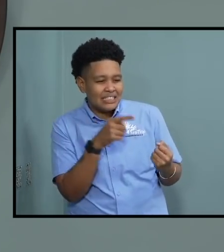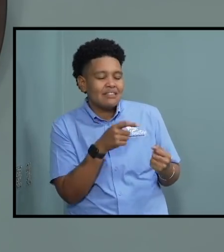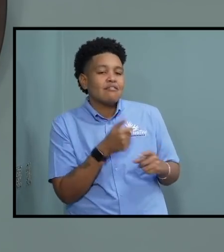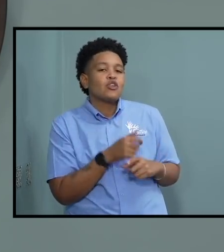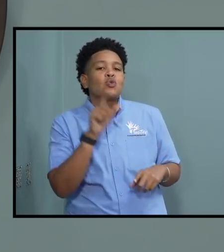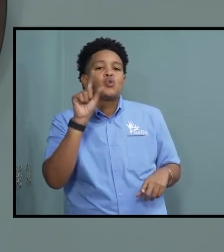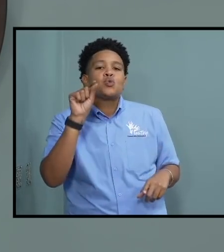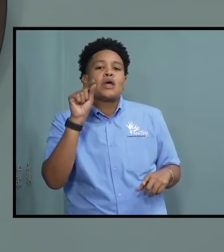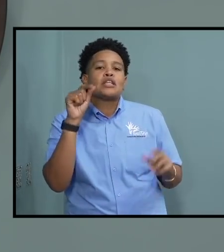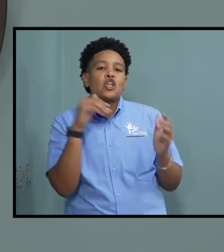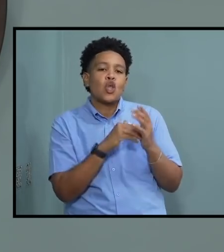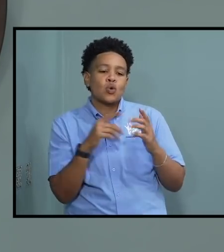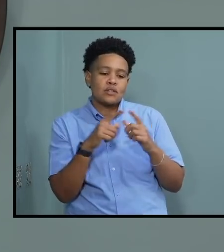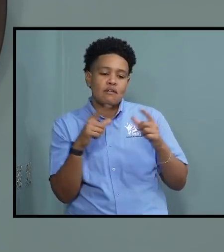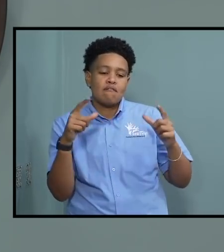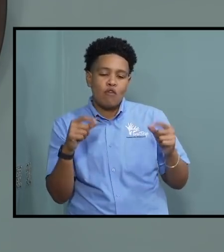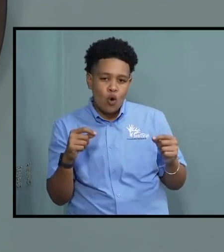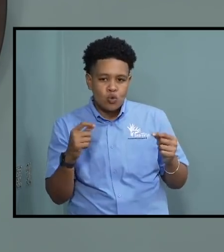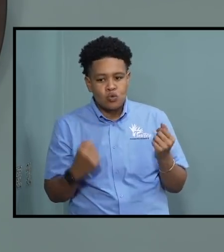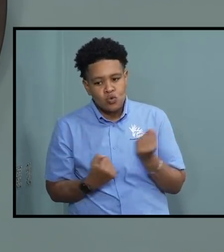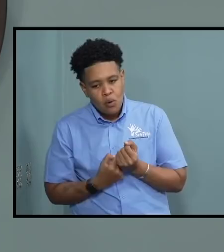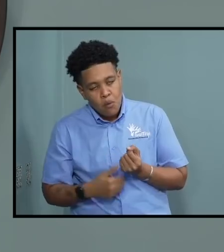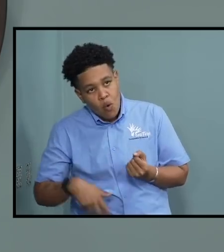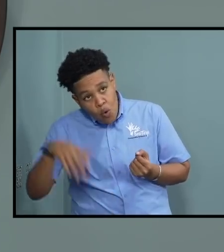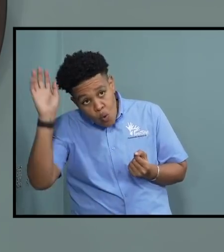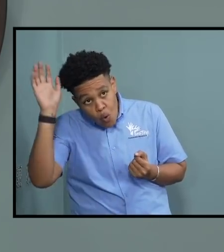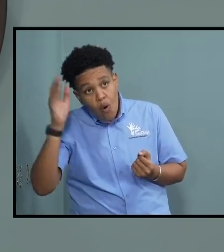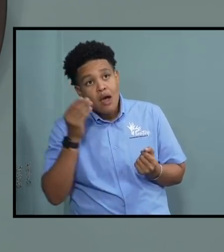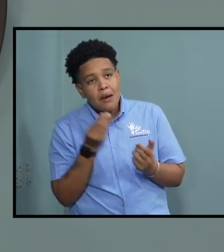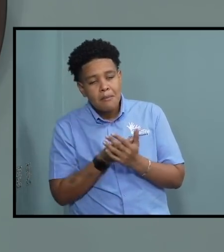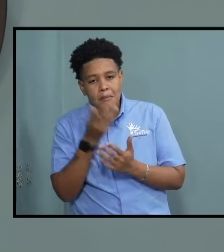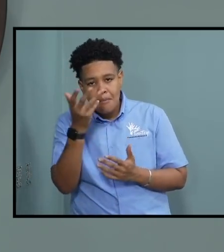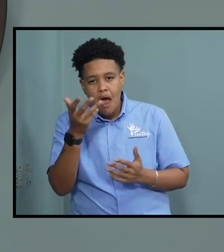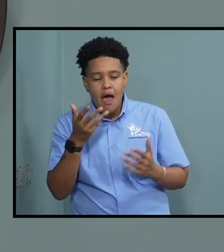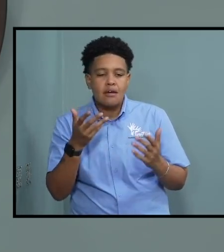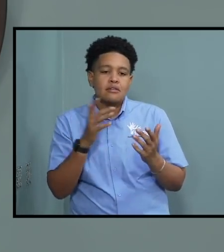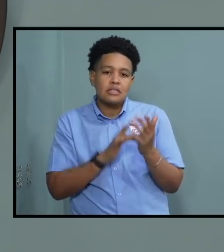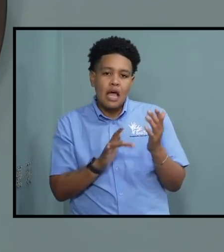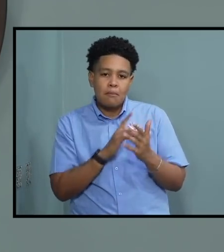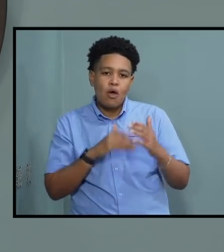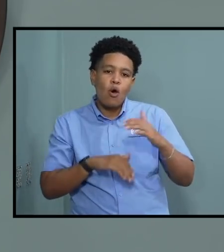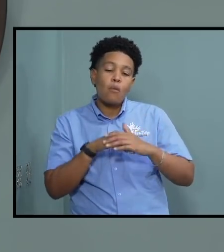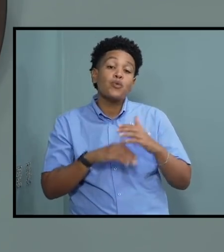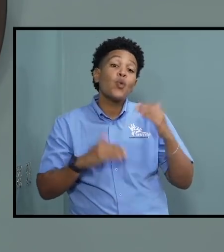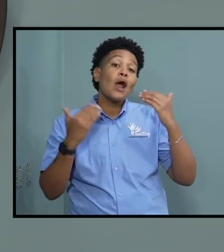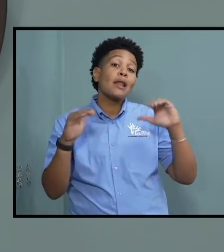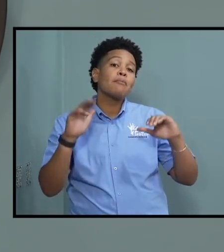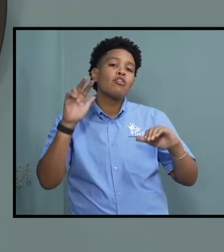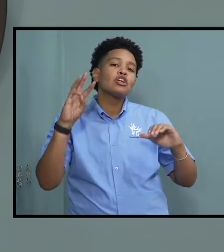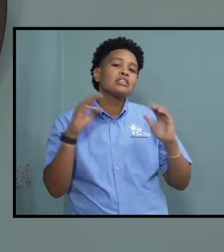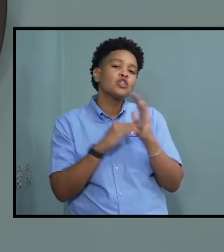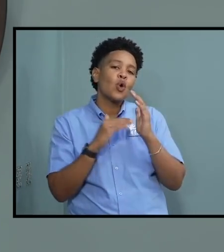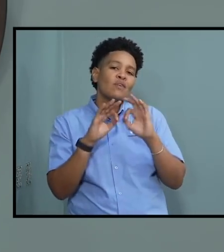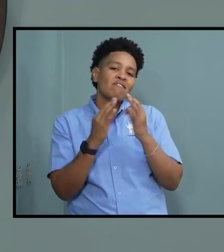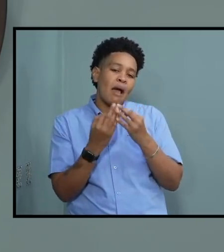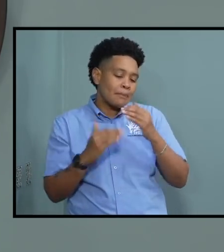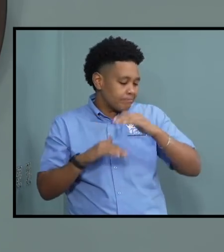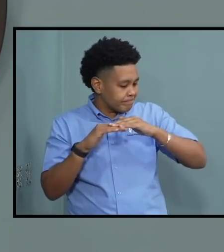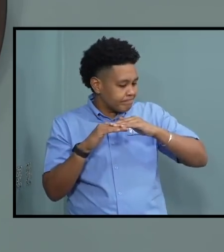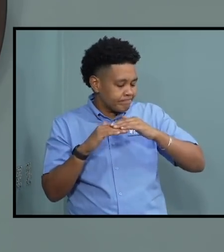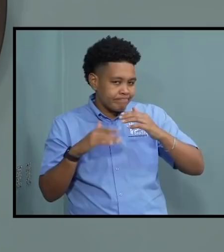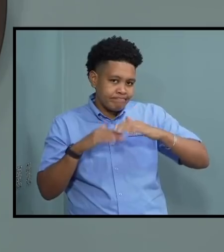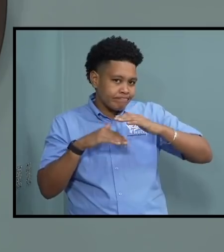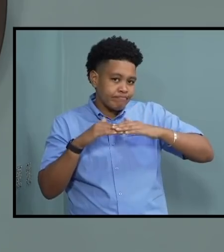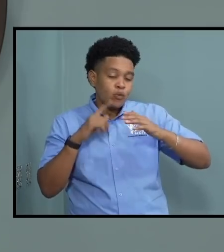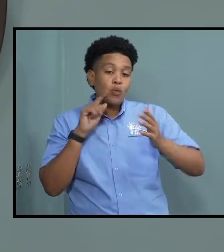the $20,000 voucher up to our limit of 36,000 families. We will publish the details